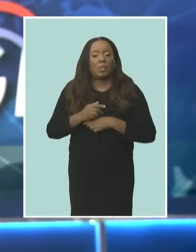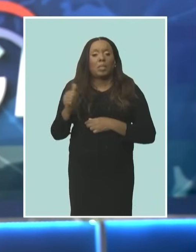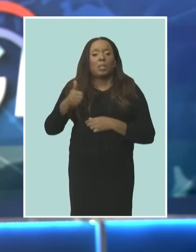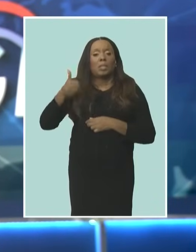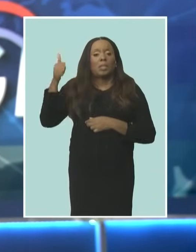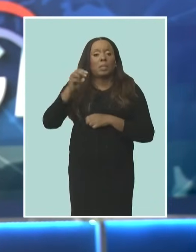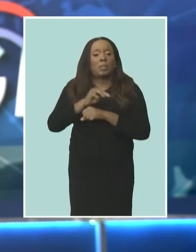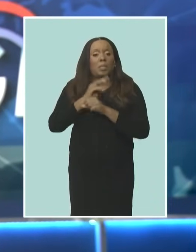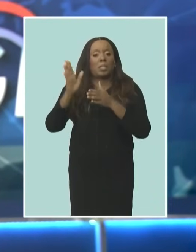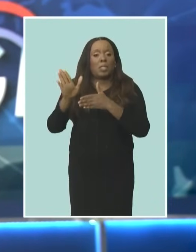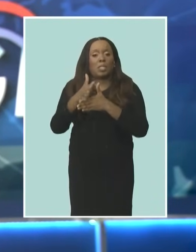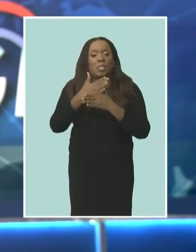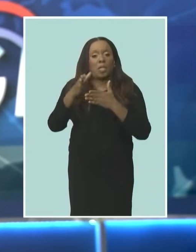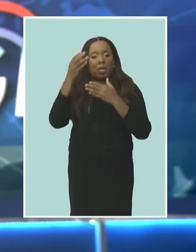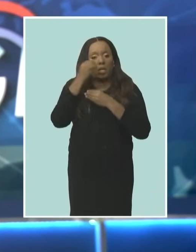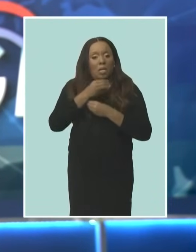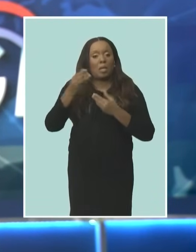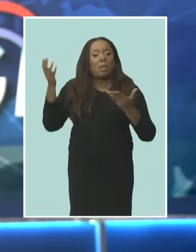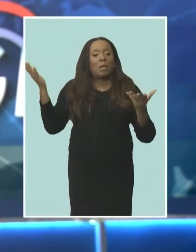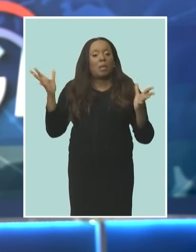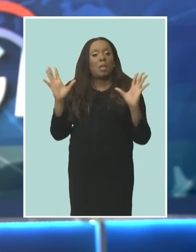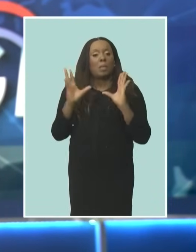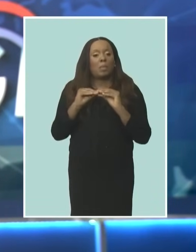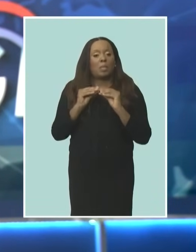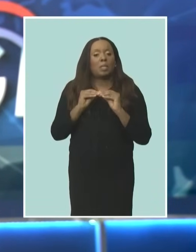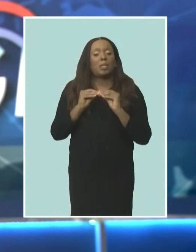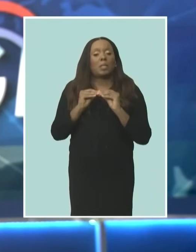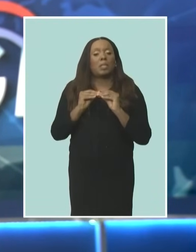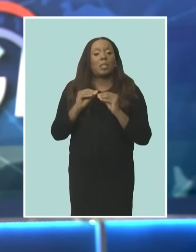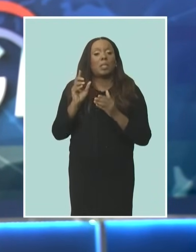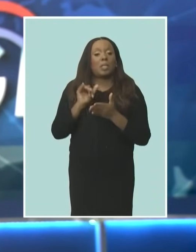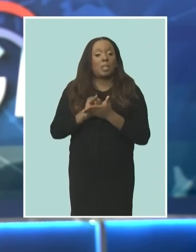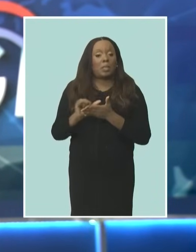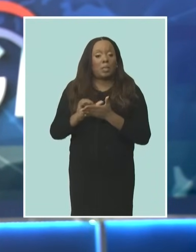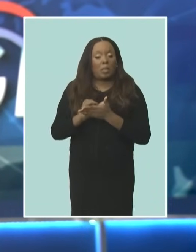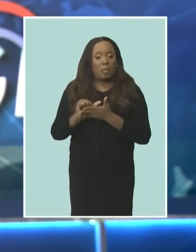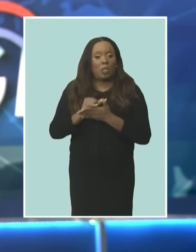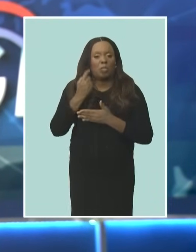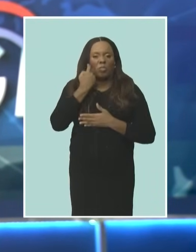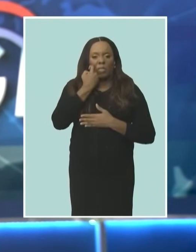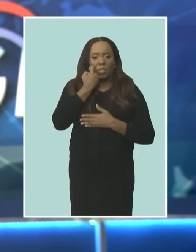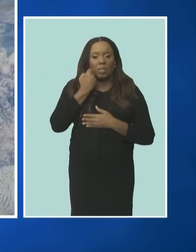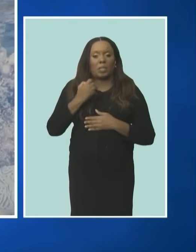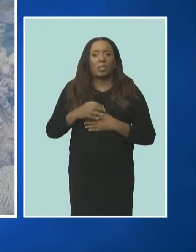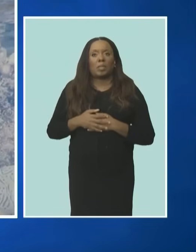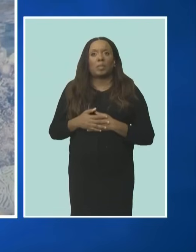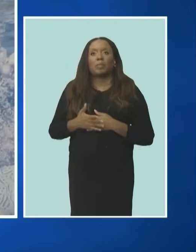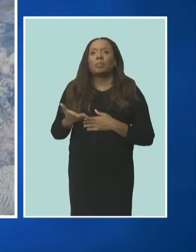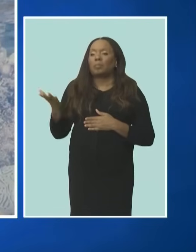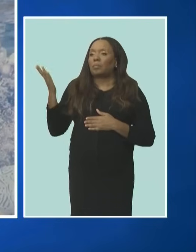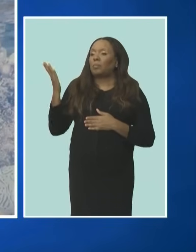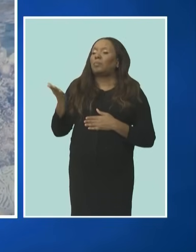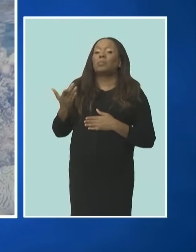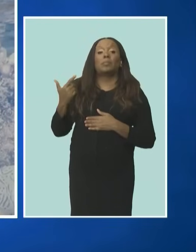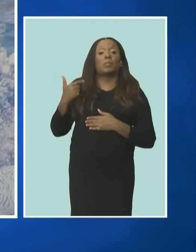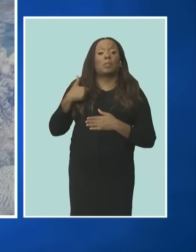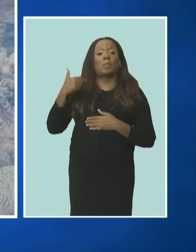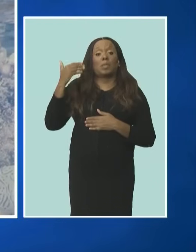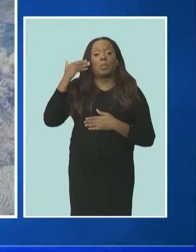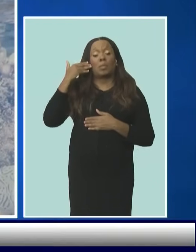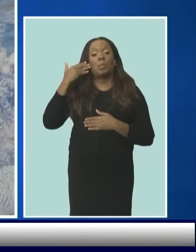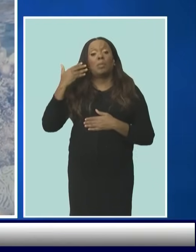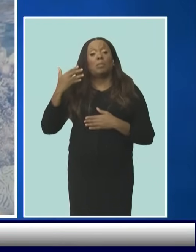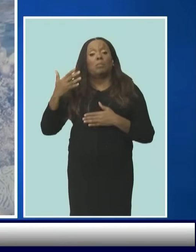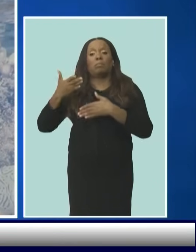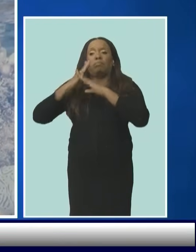Simmons, shared the information during a town hall meeting for Barbadians in New York. I can tell you off the cuff that there are some